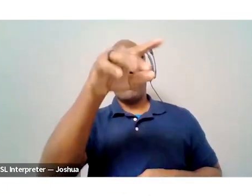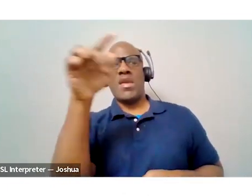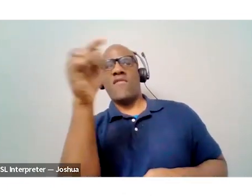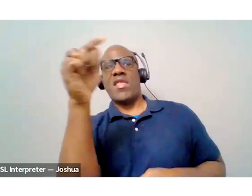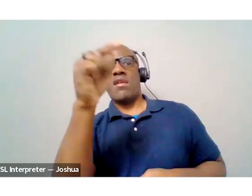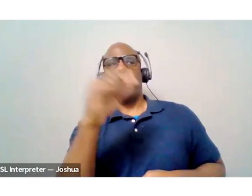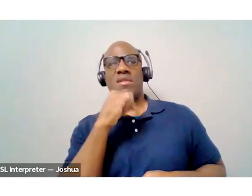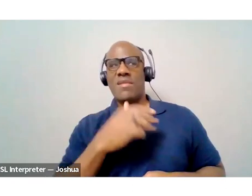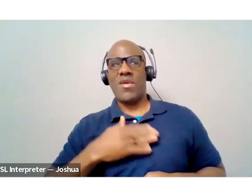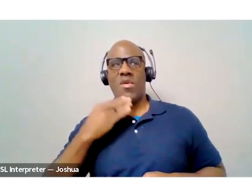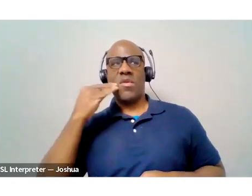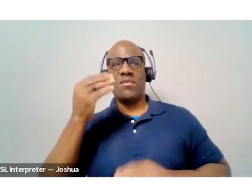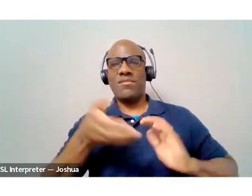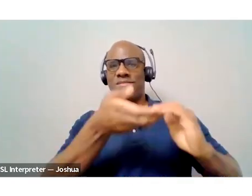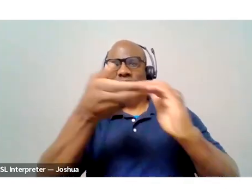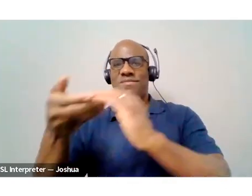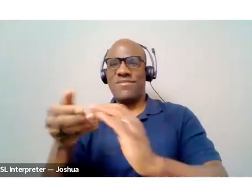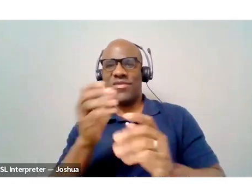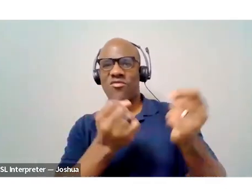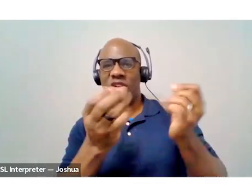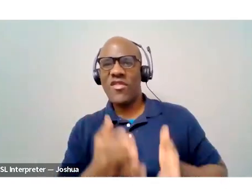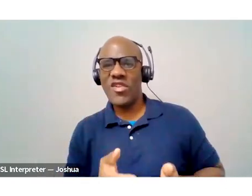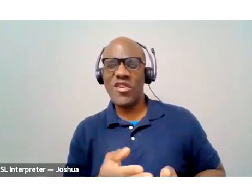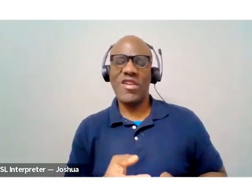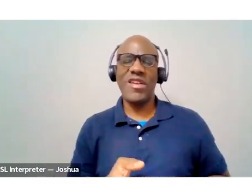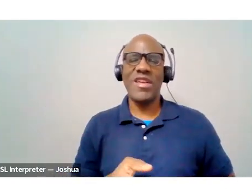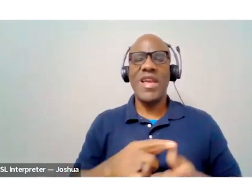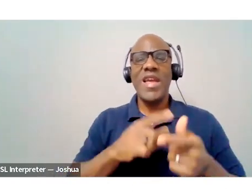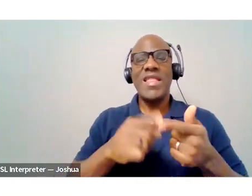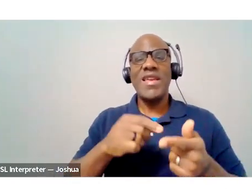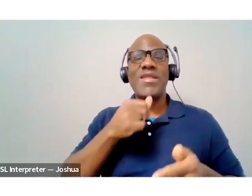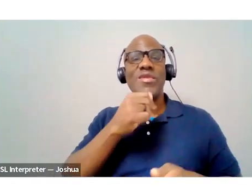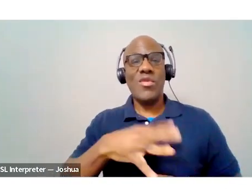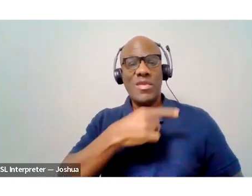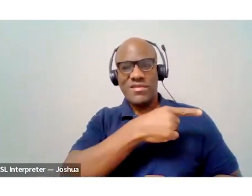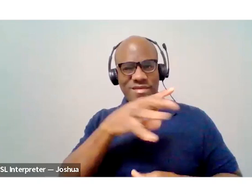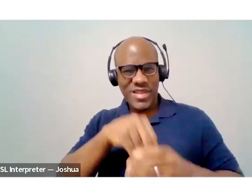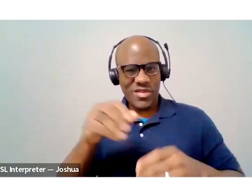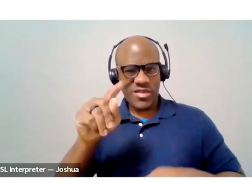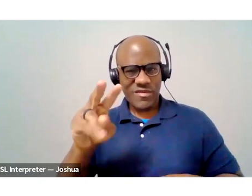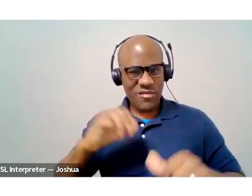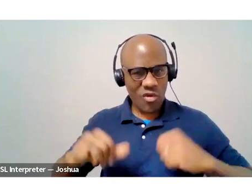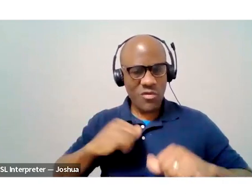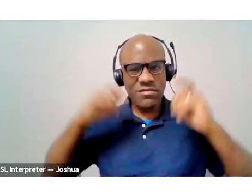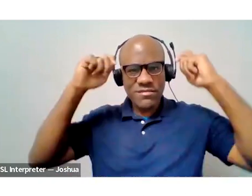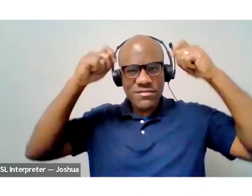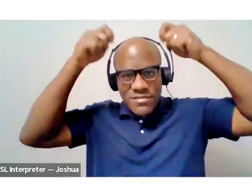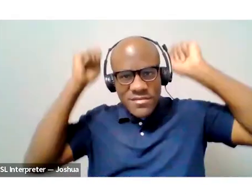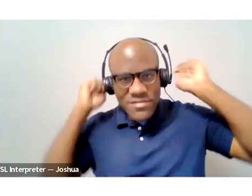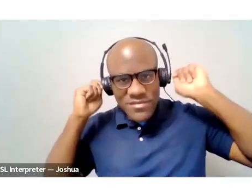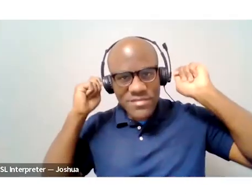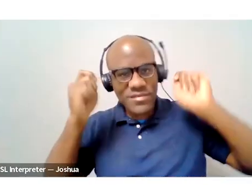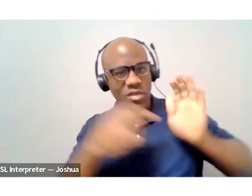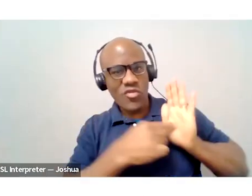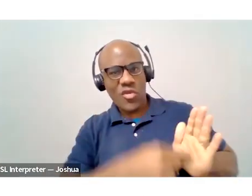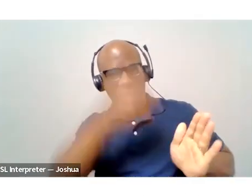takes off her headscarf to show a bald spot that he is shocked by. And then she puts it back on, which again was an